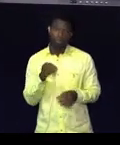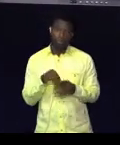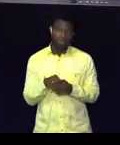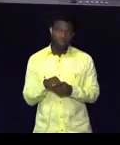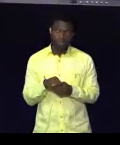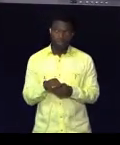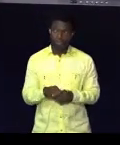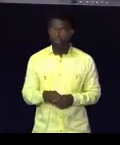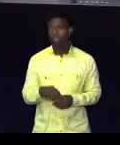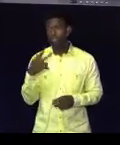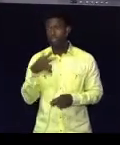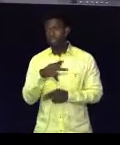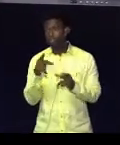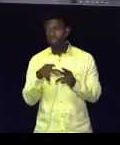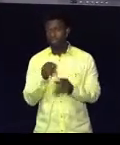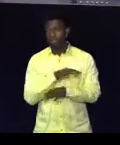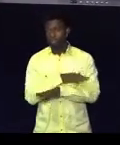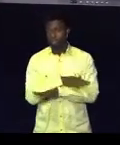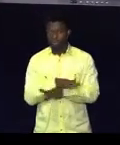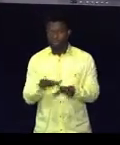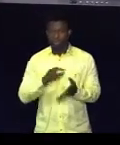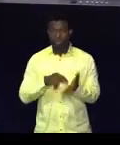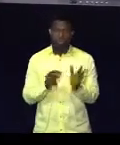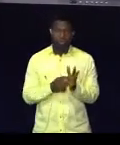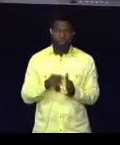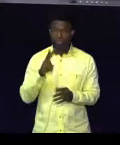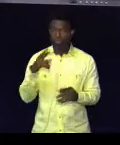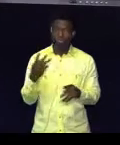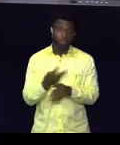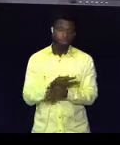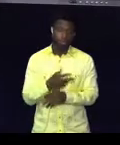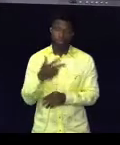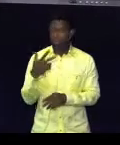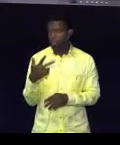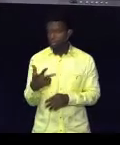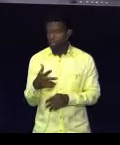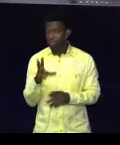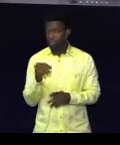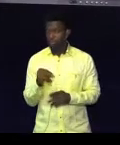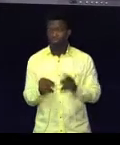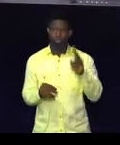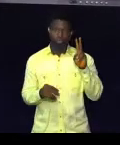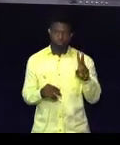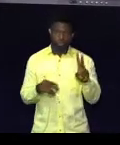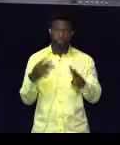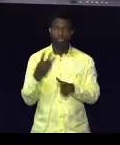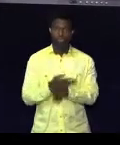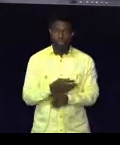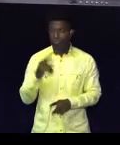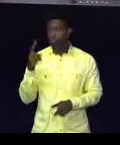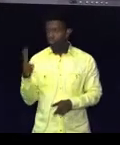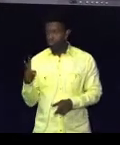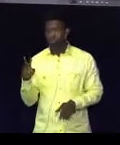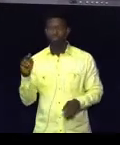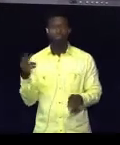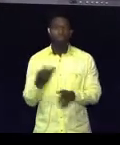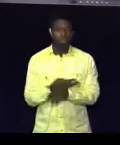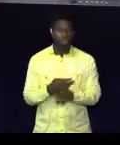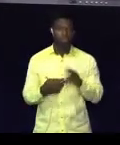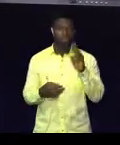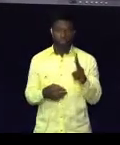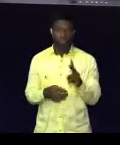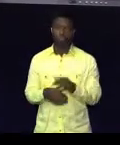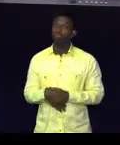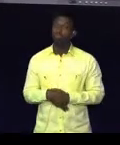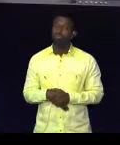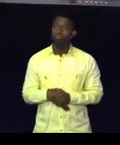of 3 is not 2 times 3. It's actually 2 times 2 times 2, and that is 9. 3 with the power of 2 is 3